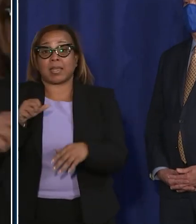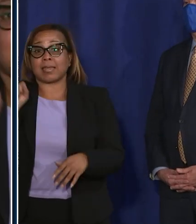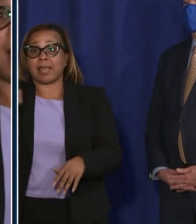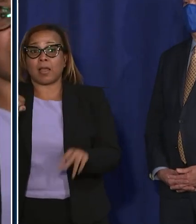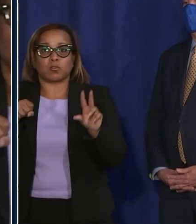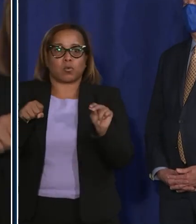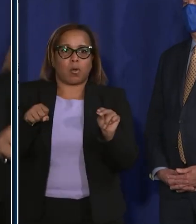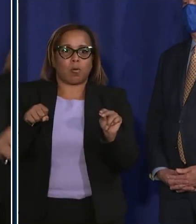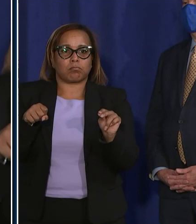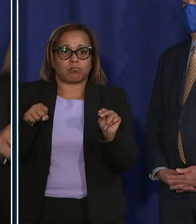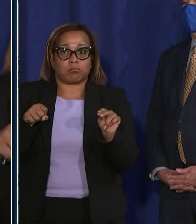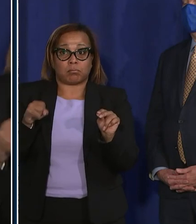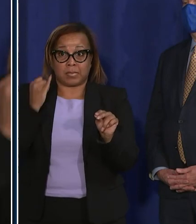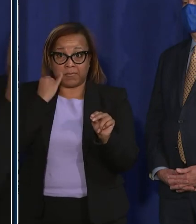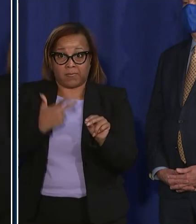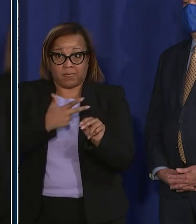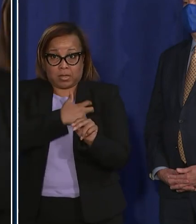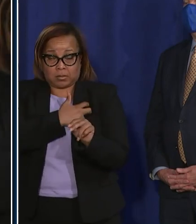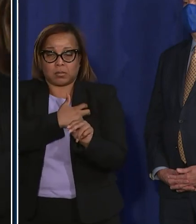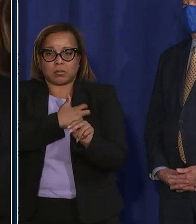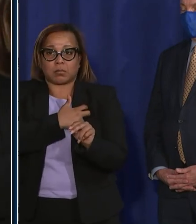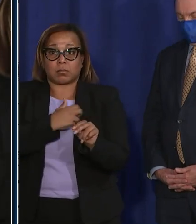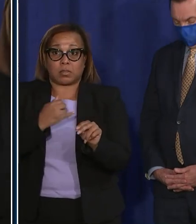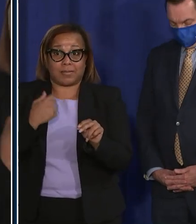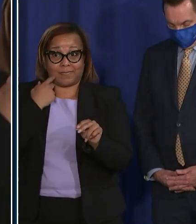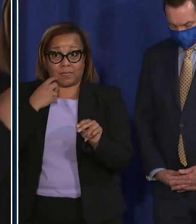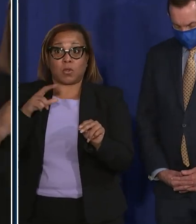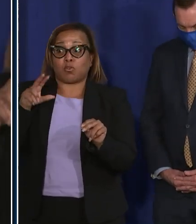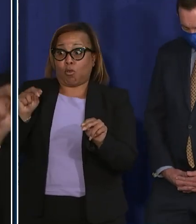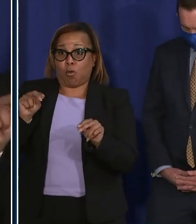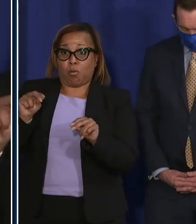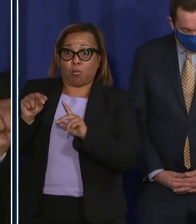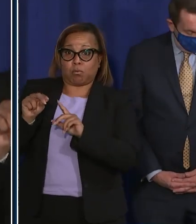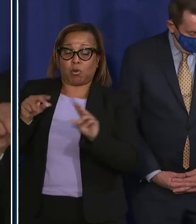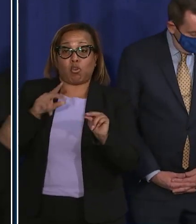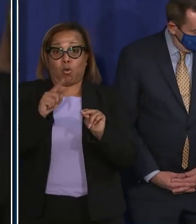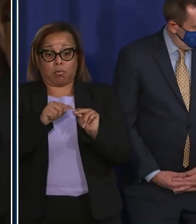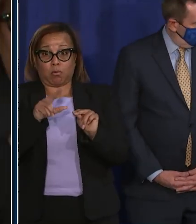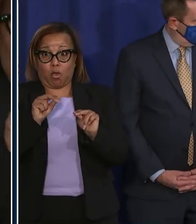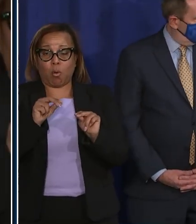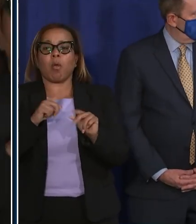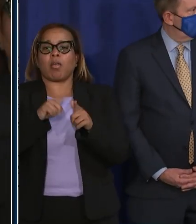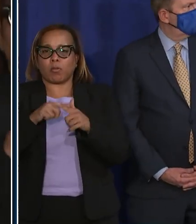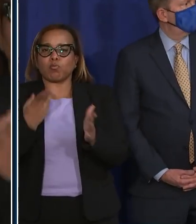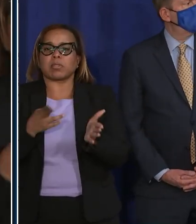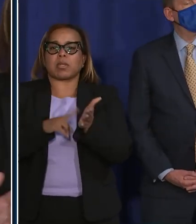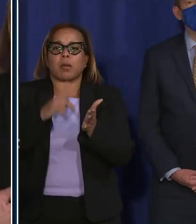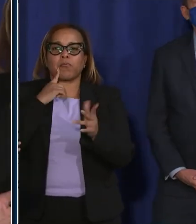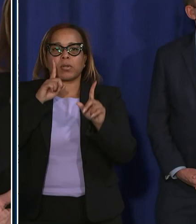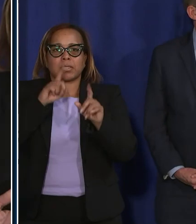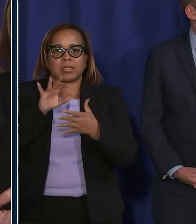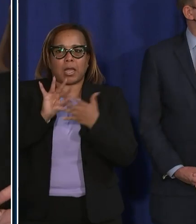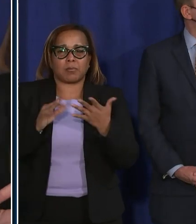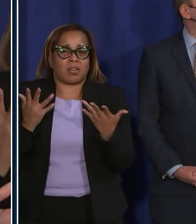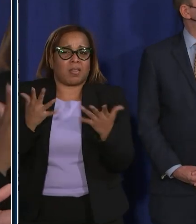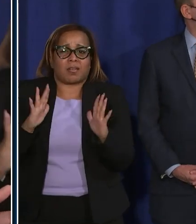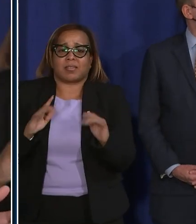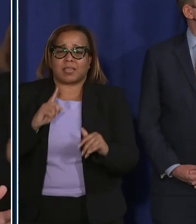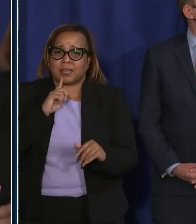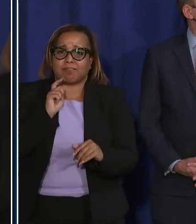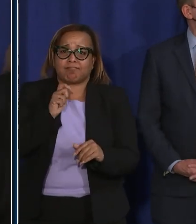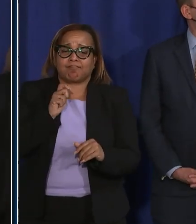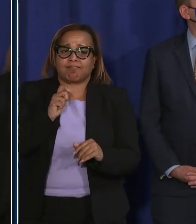no regarding your vaccine status. If the answer is no, then you've got to sign up for the testing option. That's it.